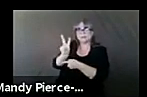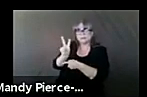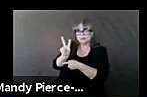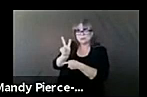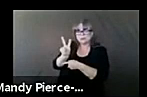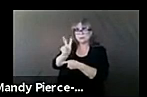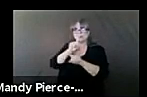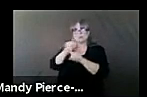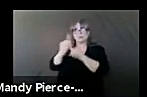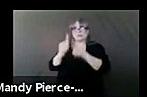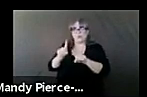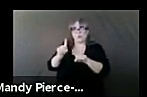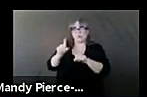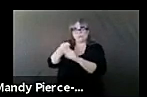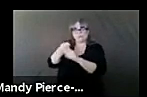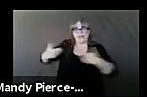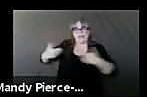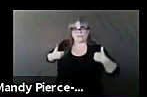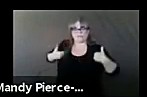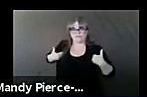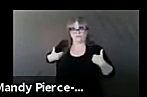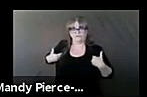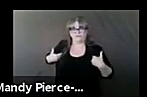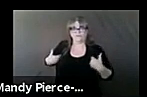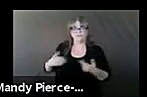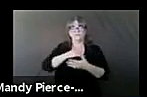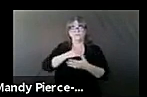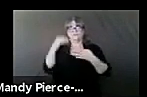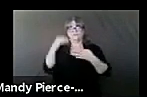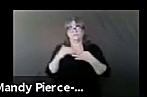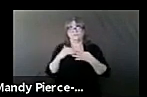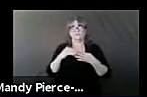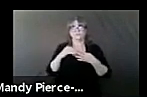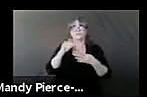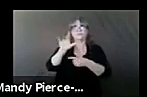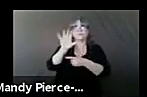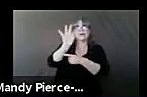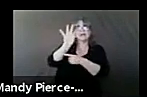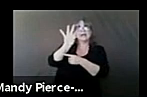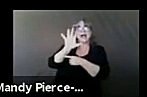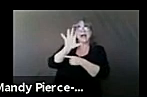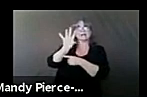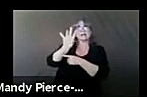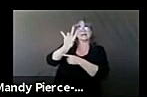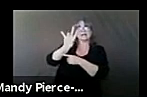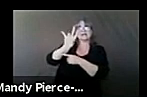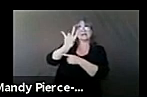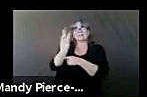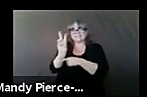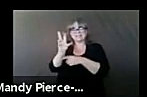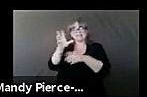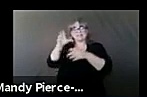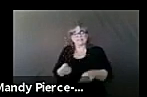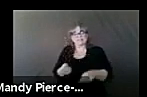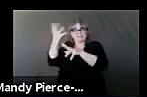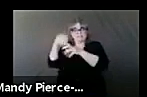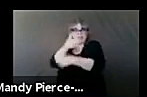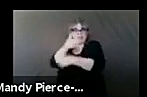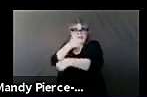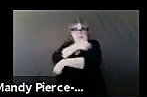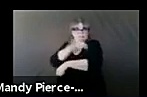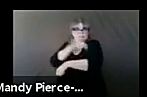of 976 hospitalizations. And I'm sad to report we lost 8 people